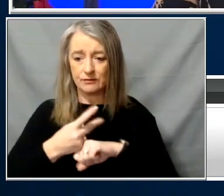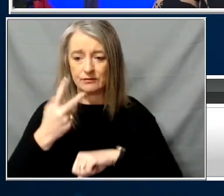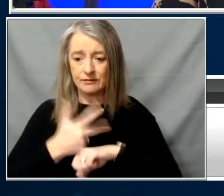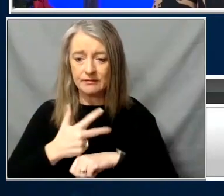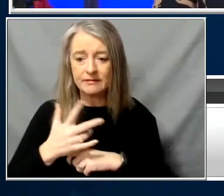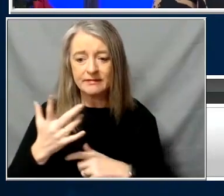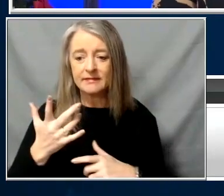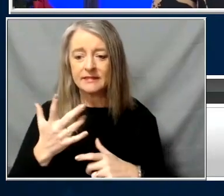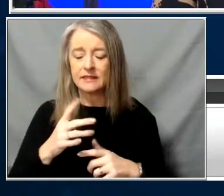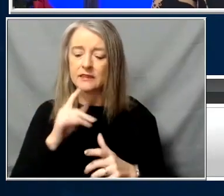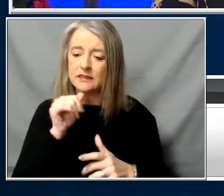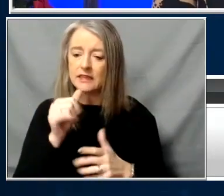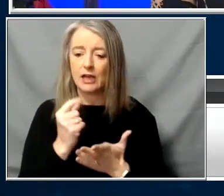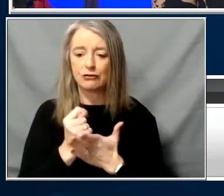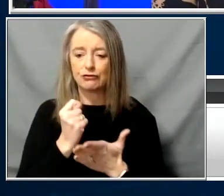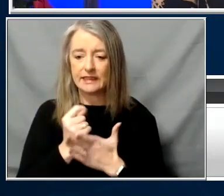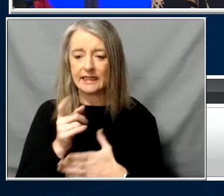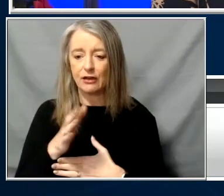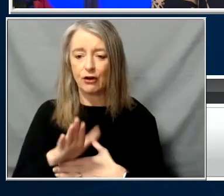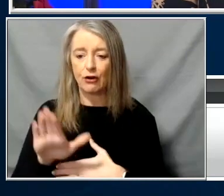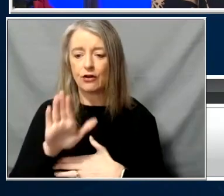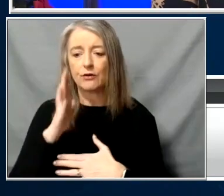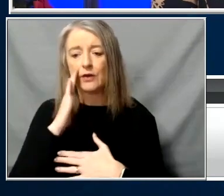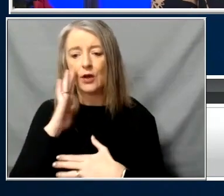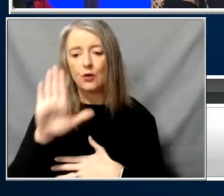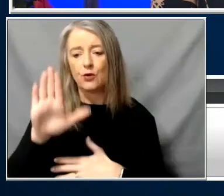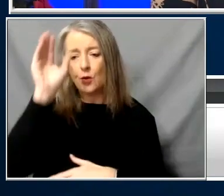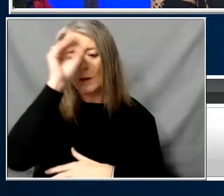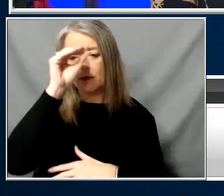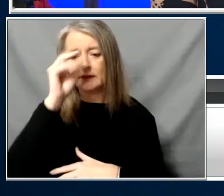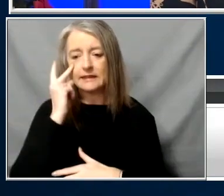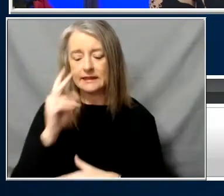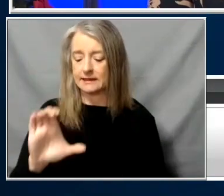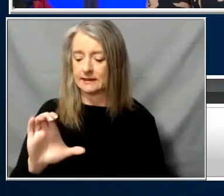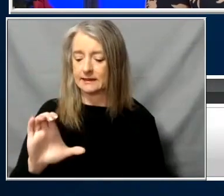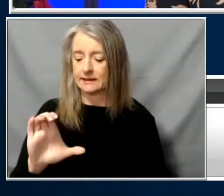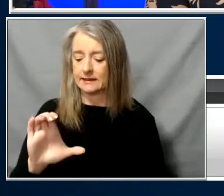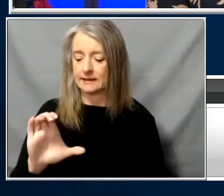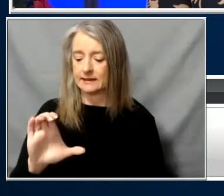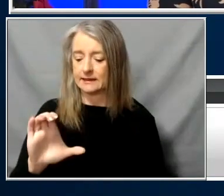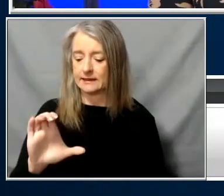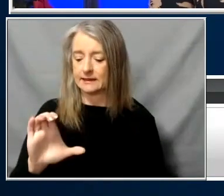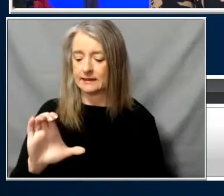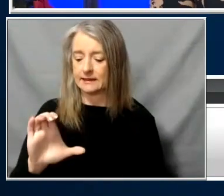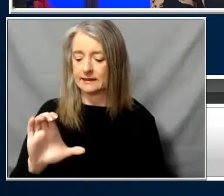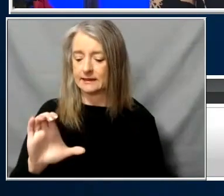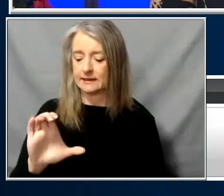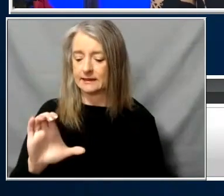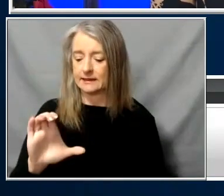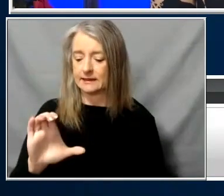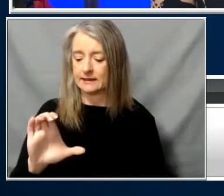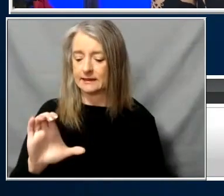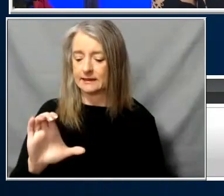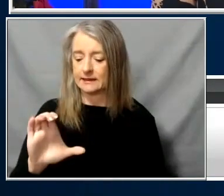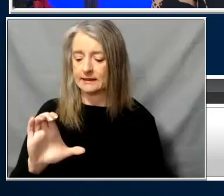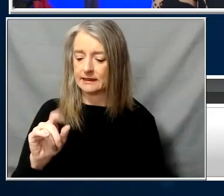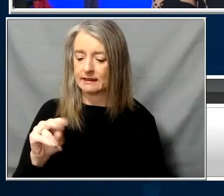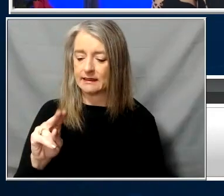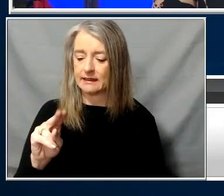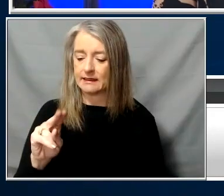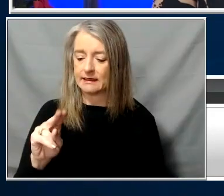not treating her, as we know. But in your opinion, do you think we'll see Celine Dion take to the stage again, or is this the